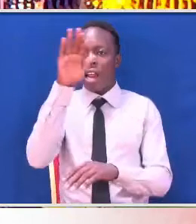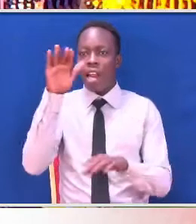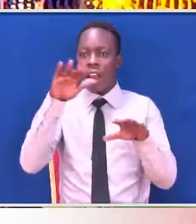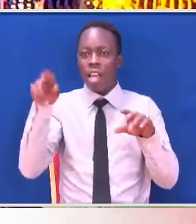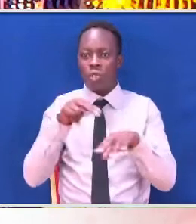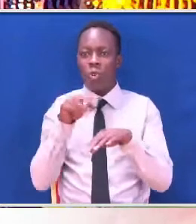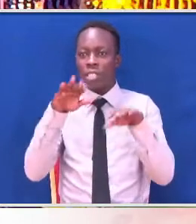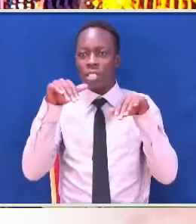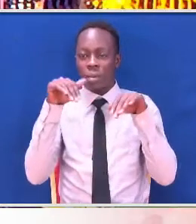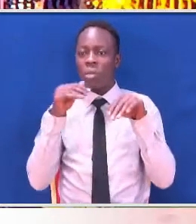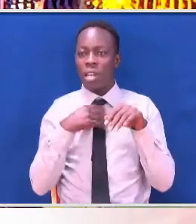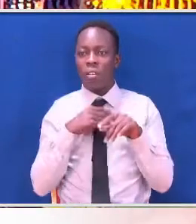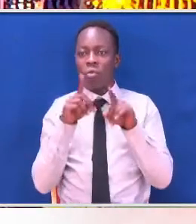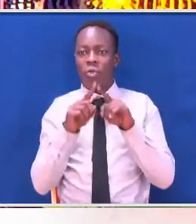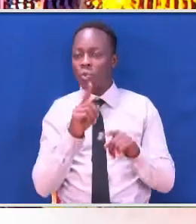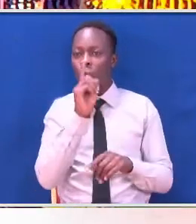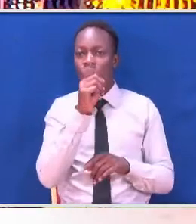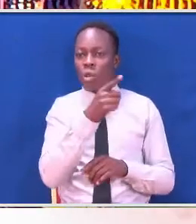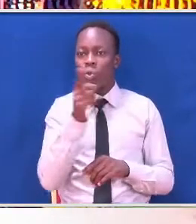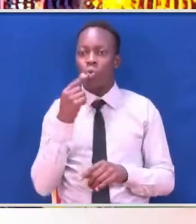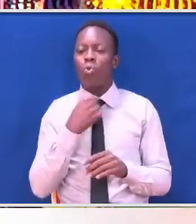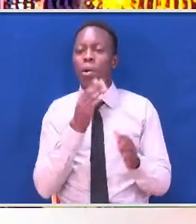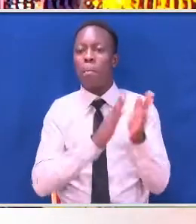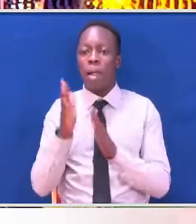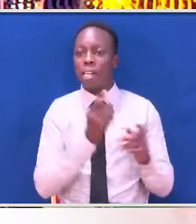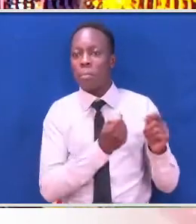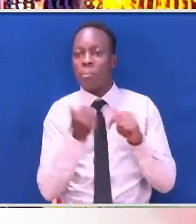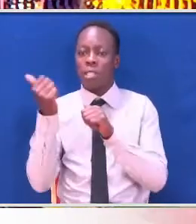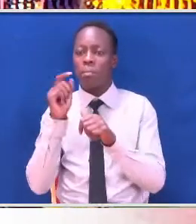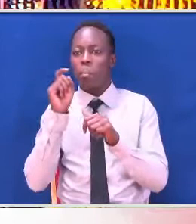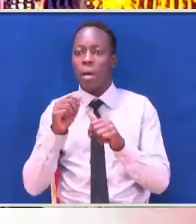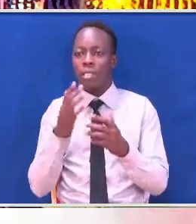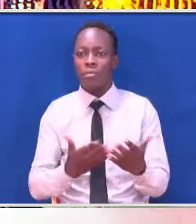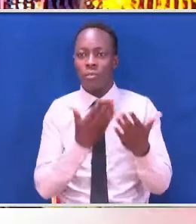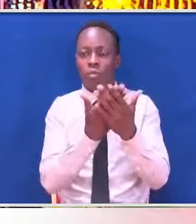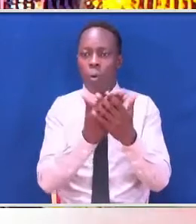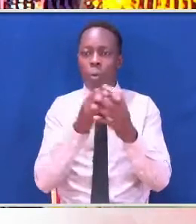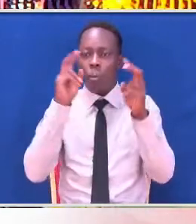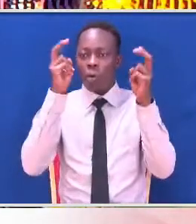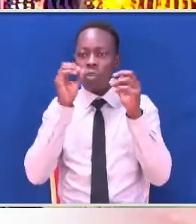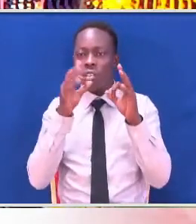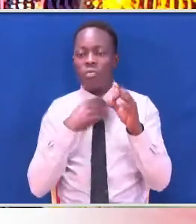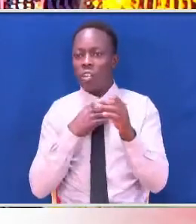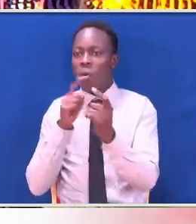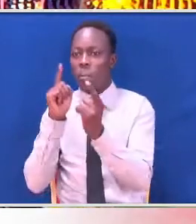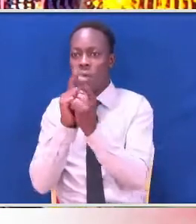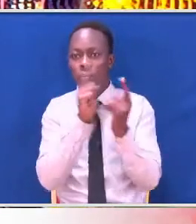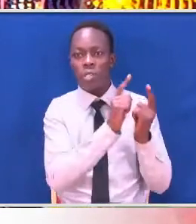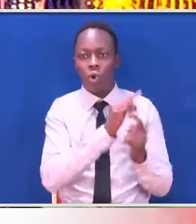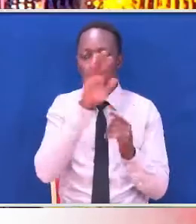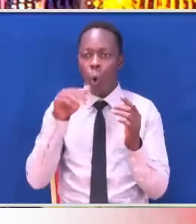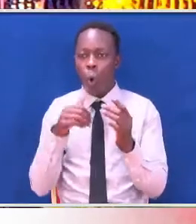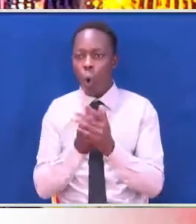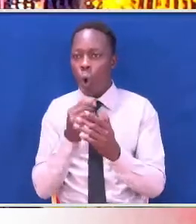He has dared those planning to impeach him to table the motion if indeed they have met the impeachment